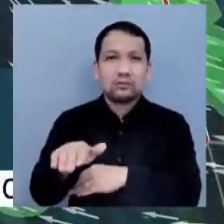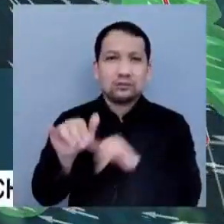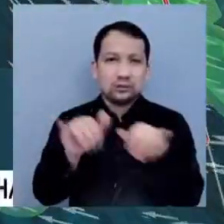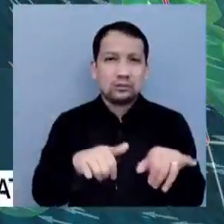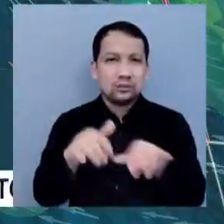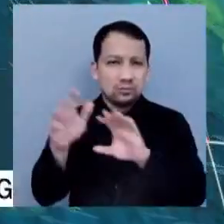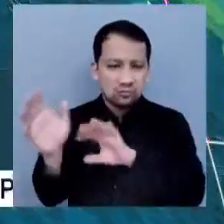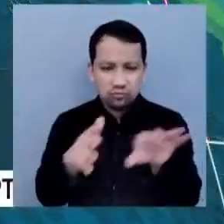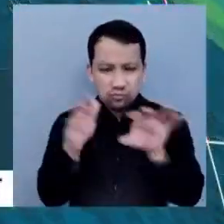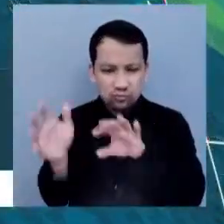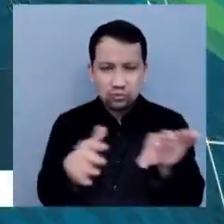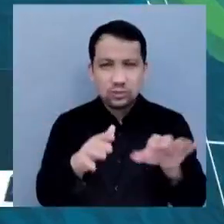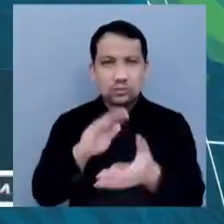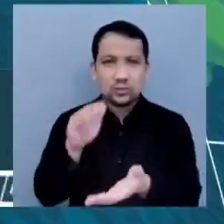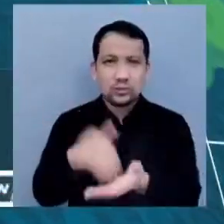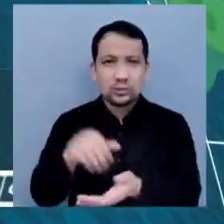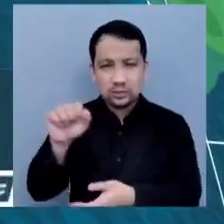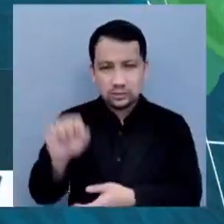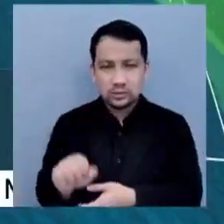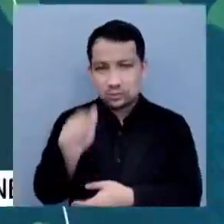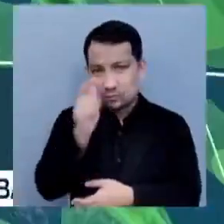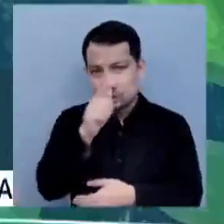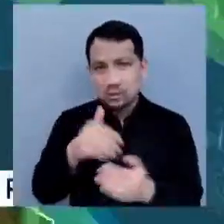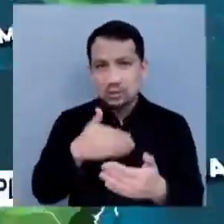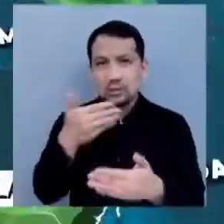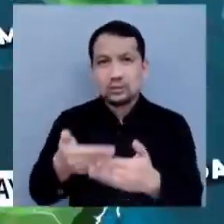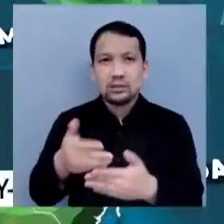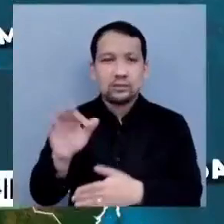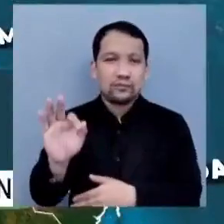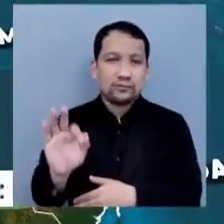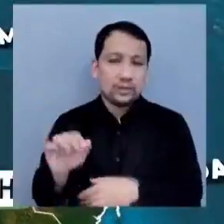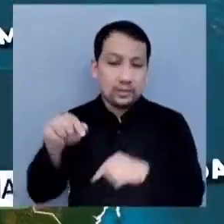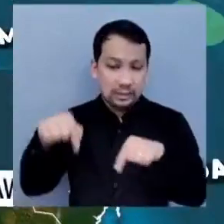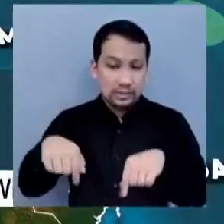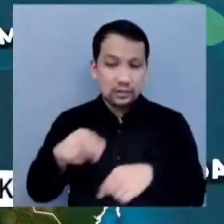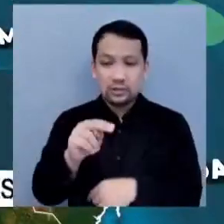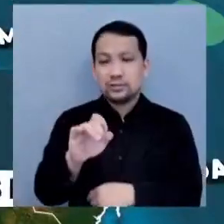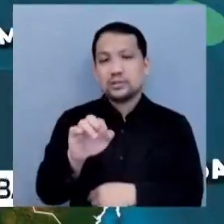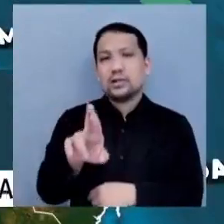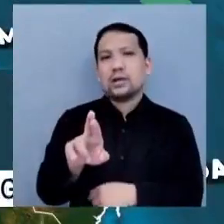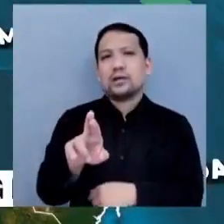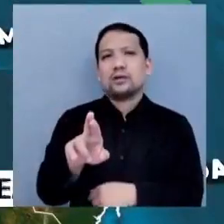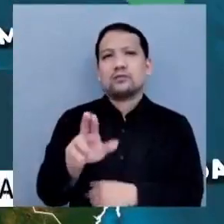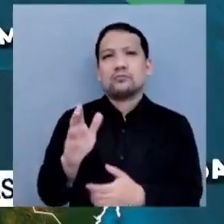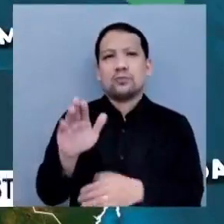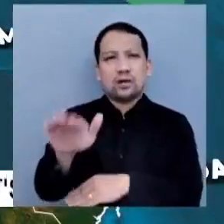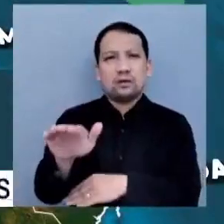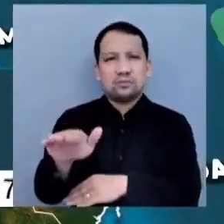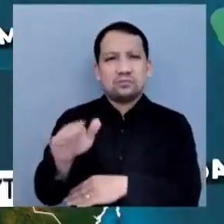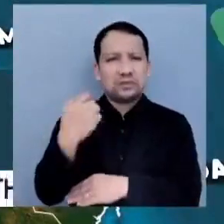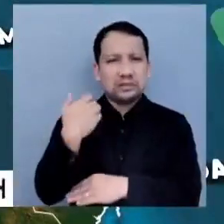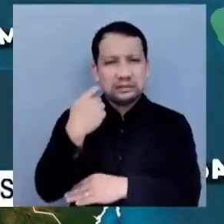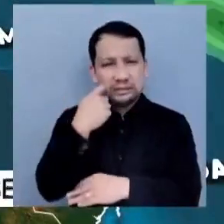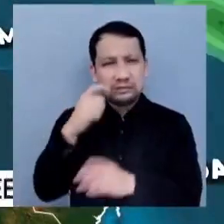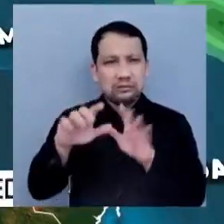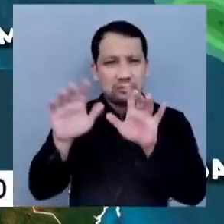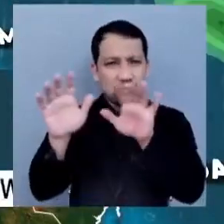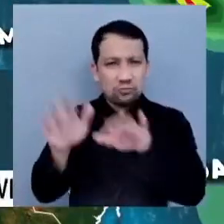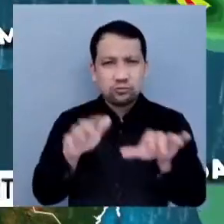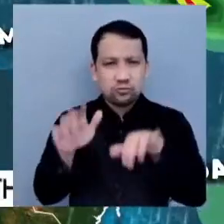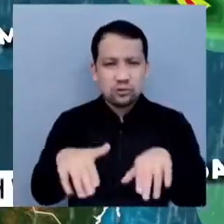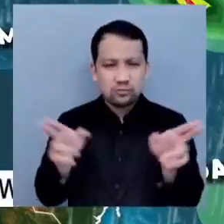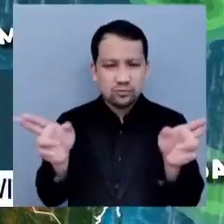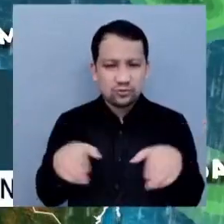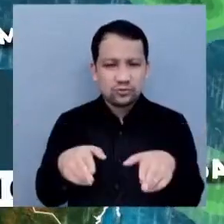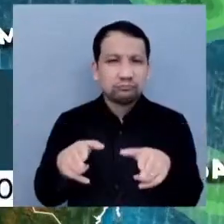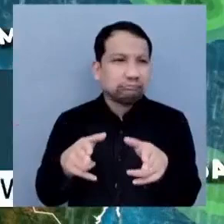bring rains over central and southern Luzon until Friday. Here in Metro Manila, rains this afternoon will start until the evening with short breaks